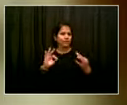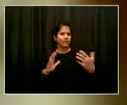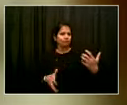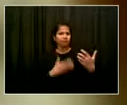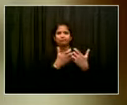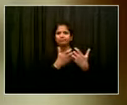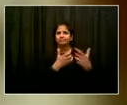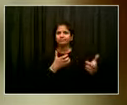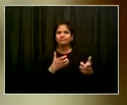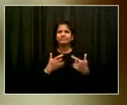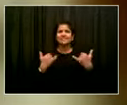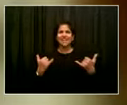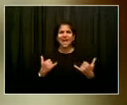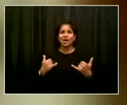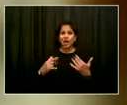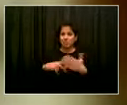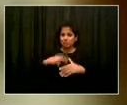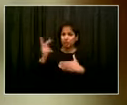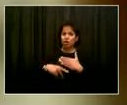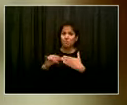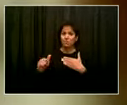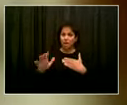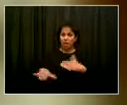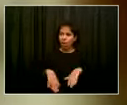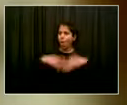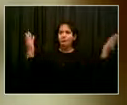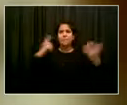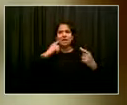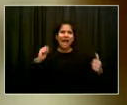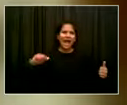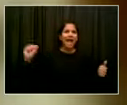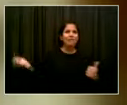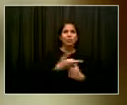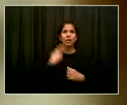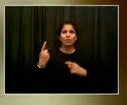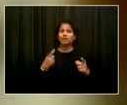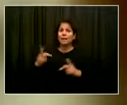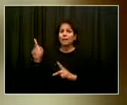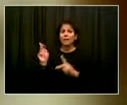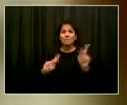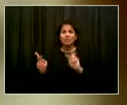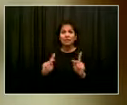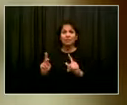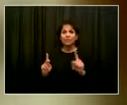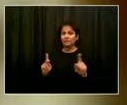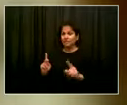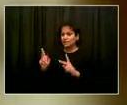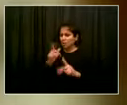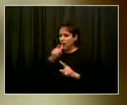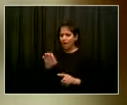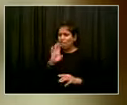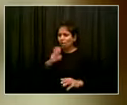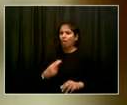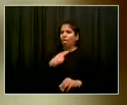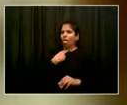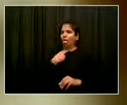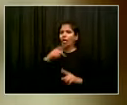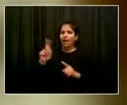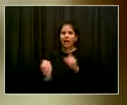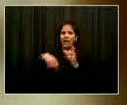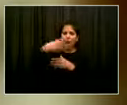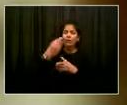actually come to their home and do the vaccination shows an extraordinary outreach effort on the part of the city.